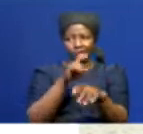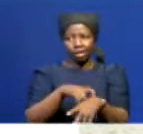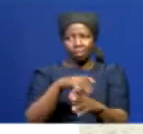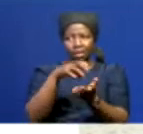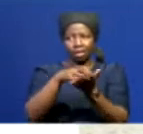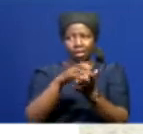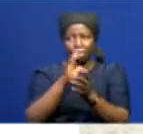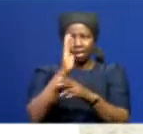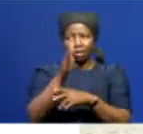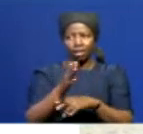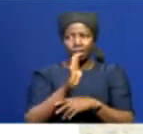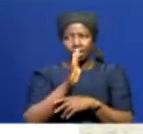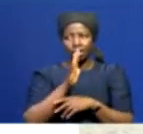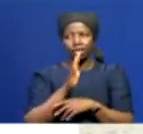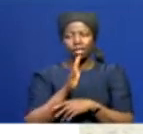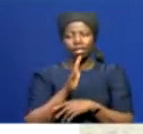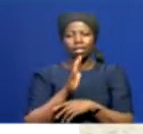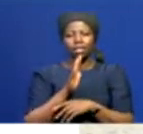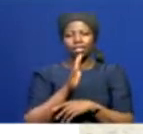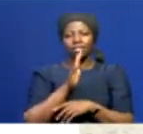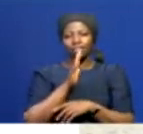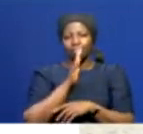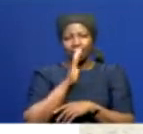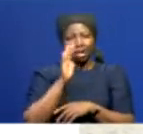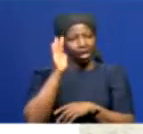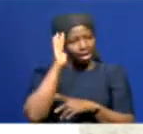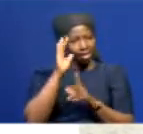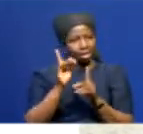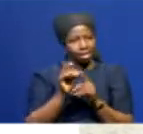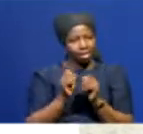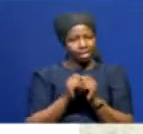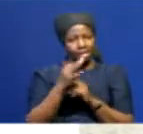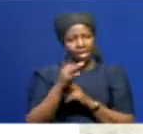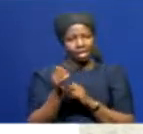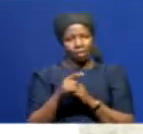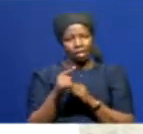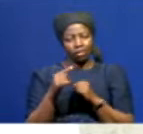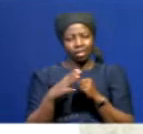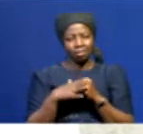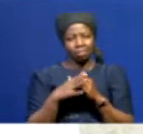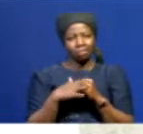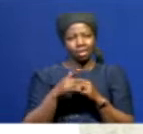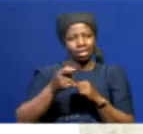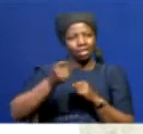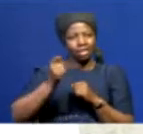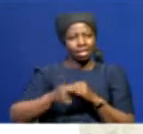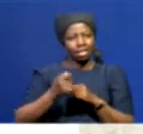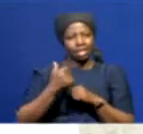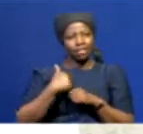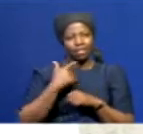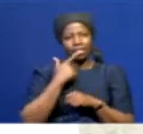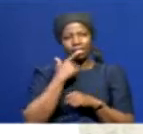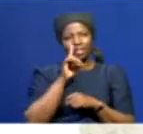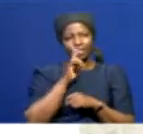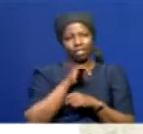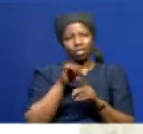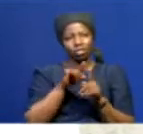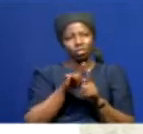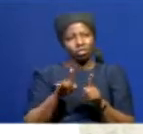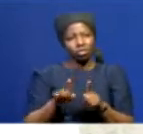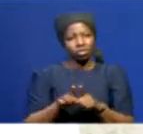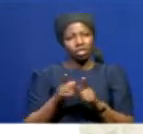will begin to be heard on September 13th. The judges have said that also they have not